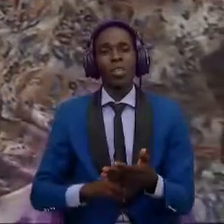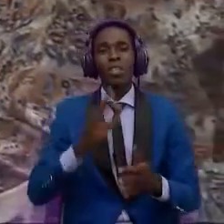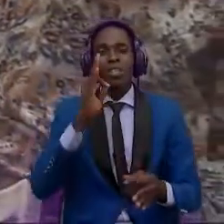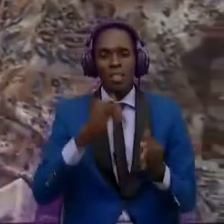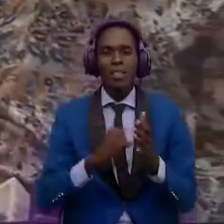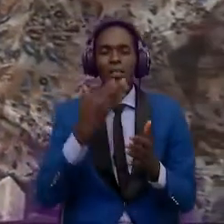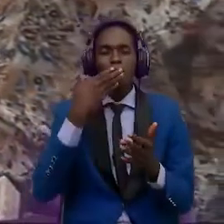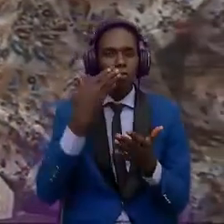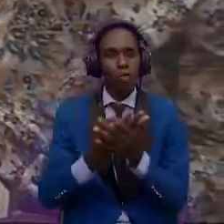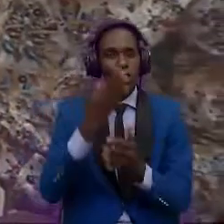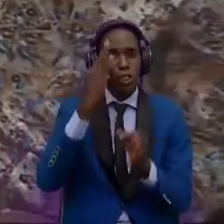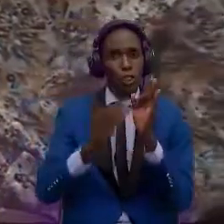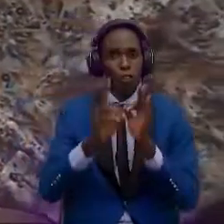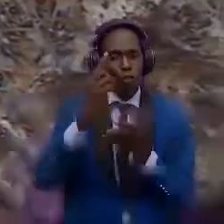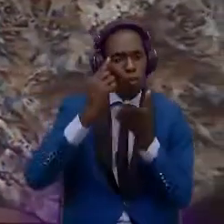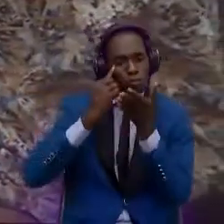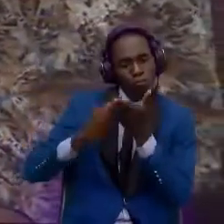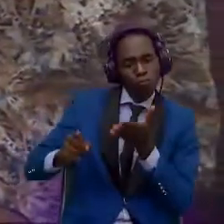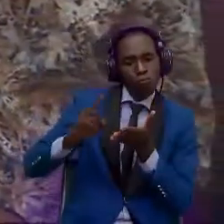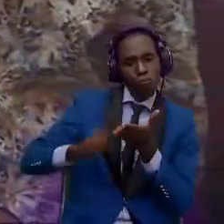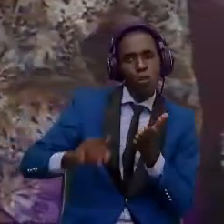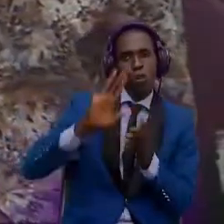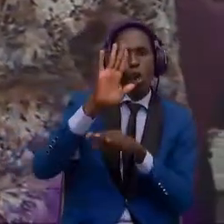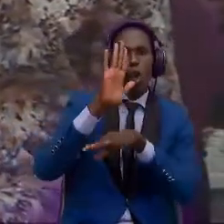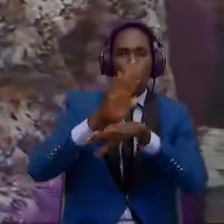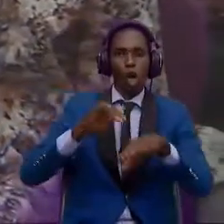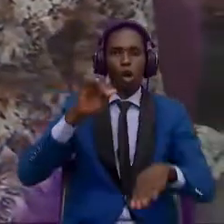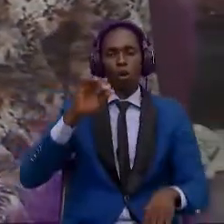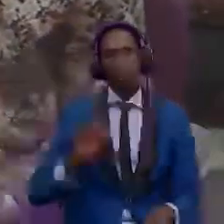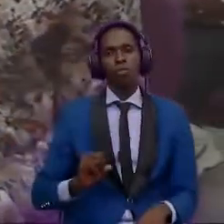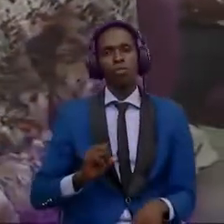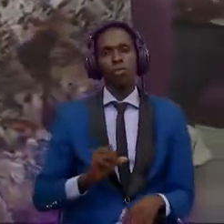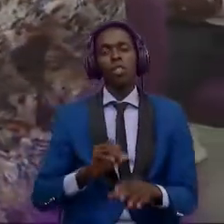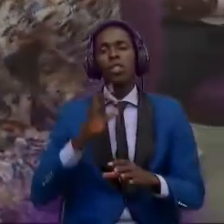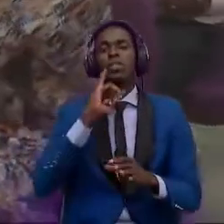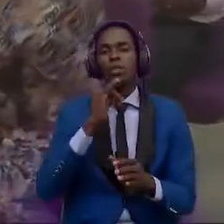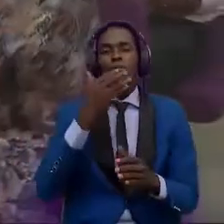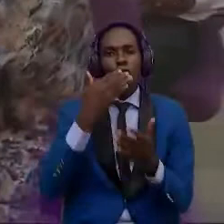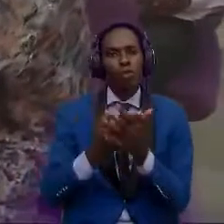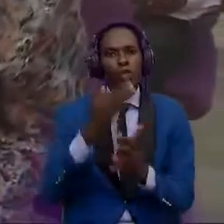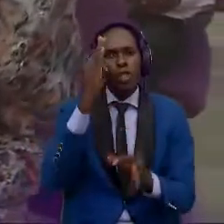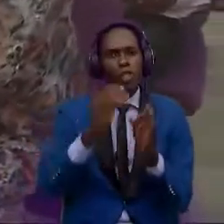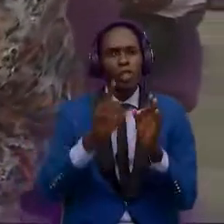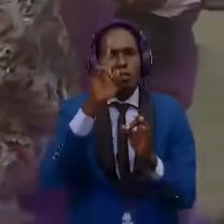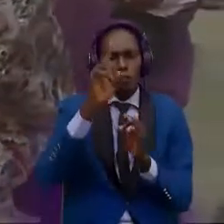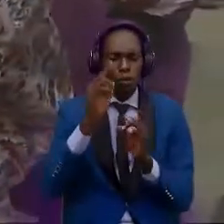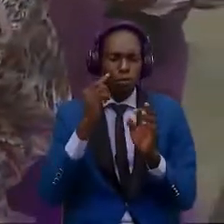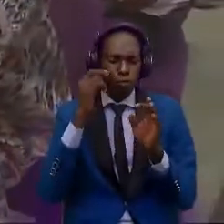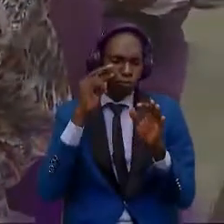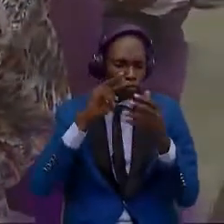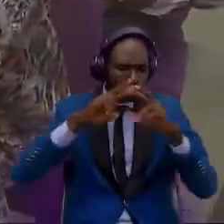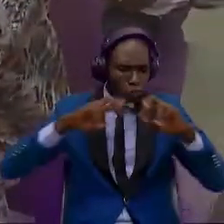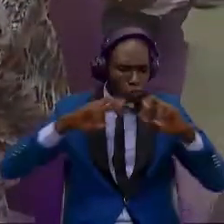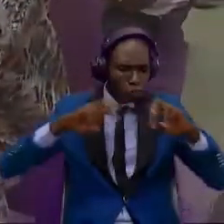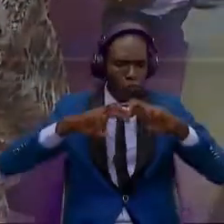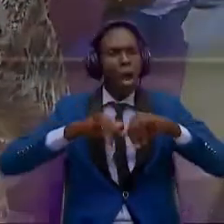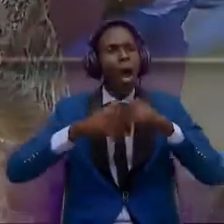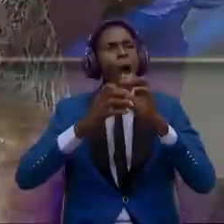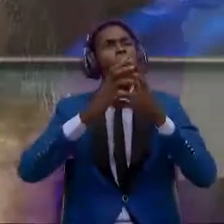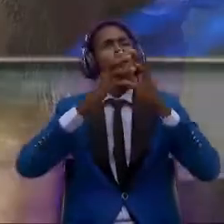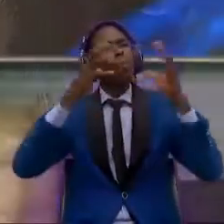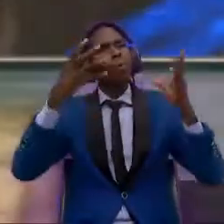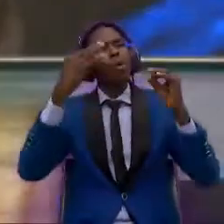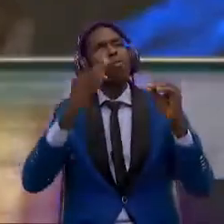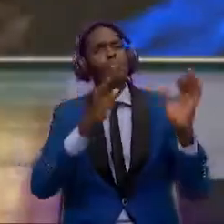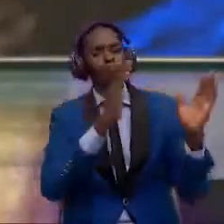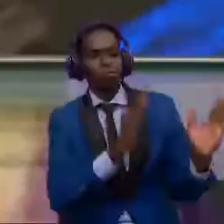each every time. And it is good if you are asking yourself how much of the plan of God and the purpose of God